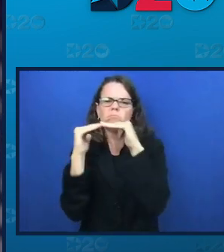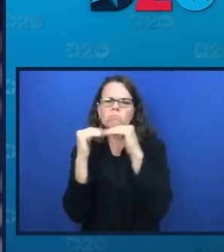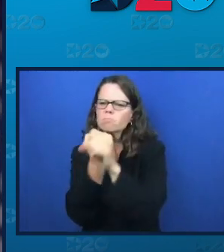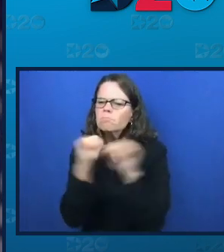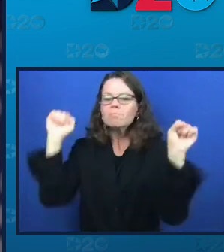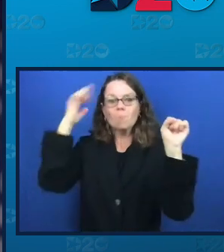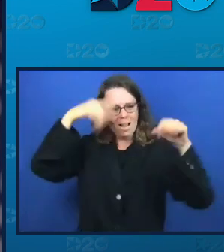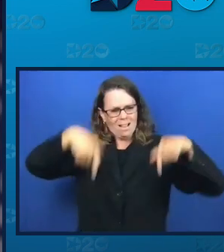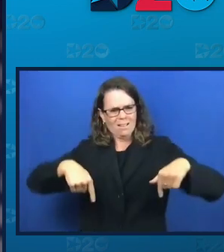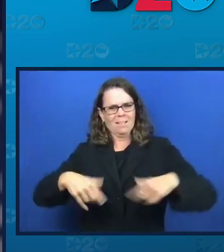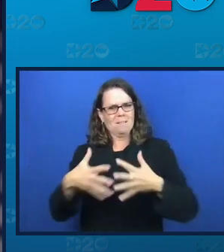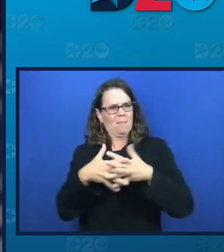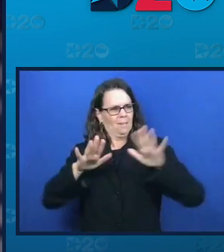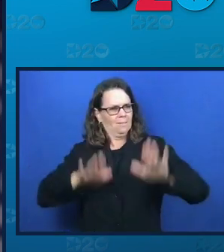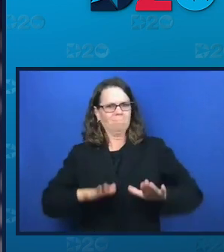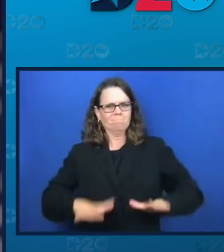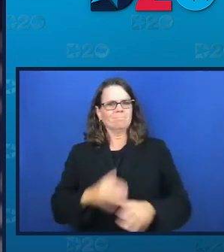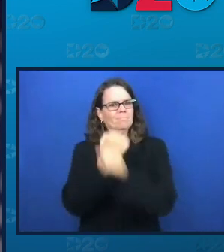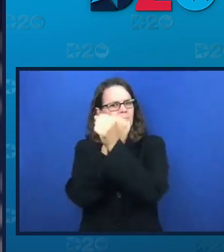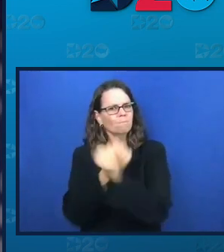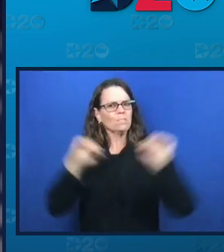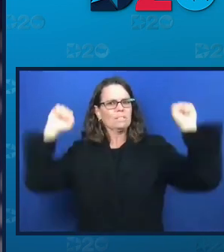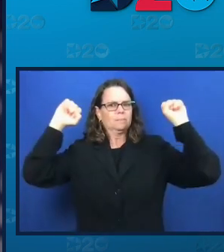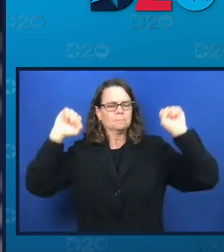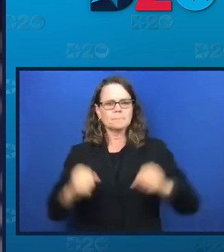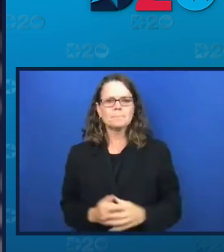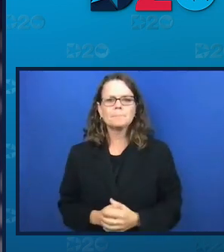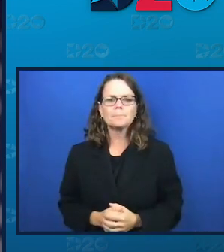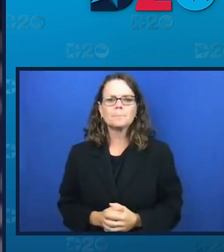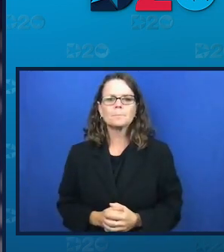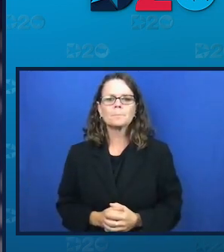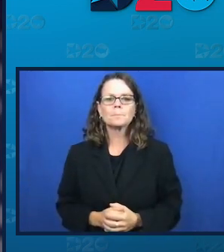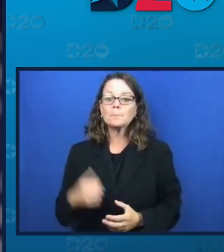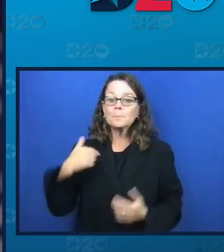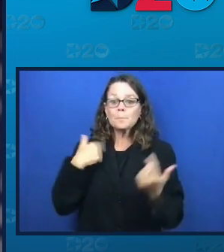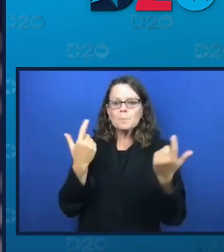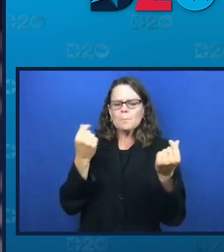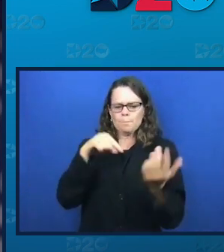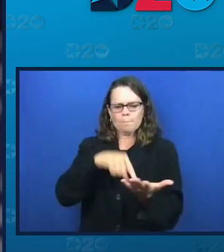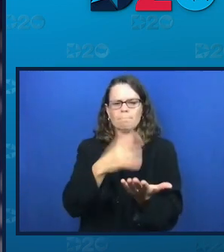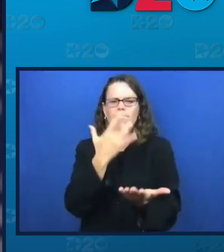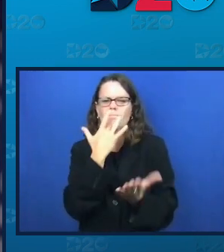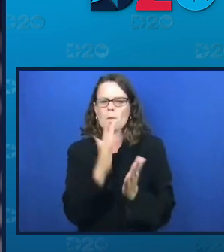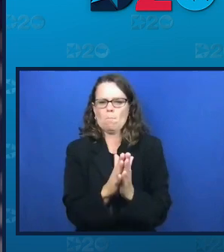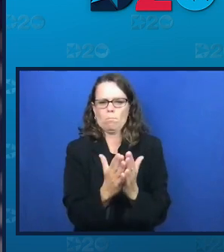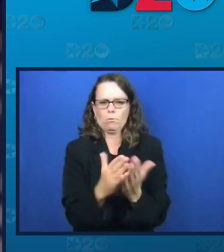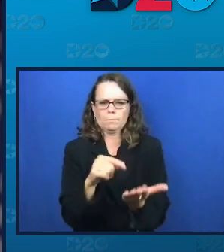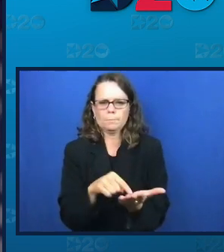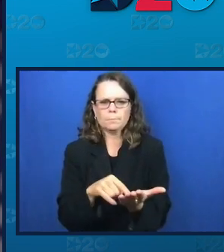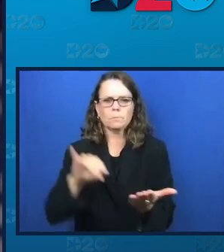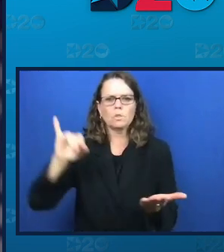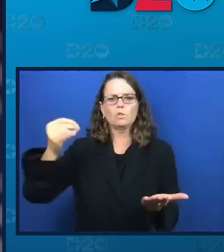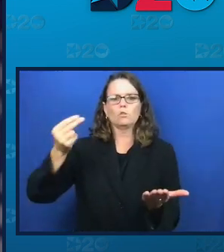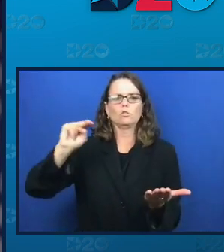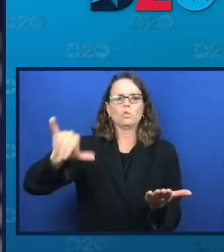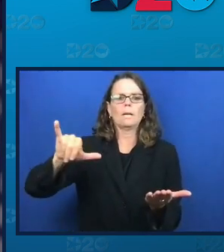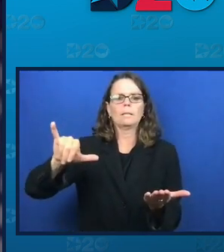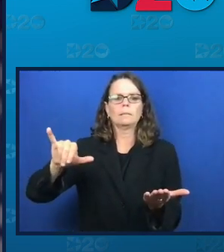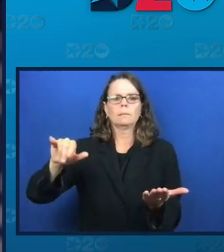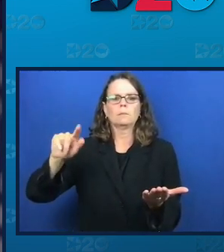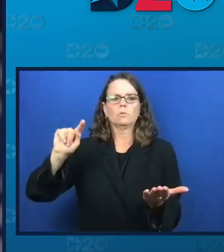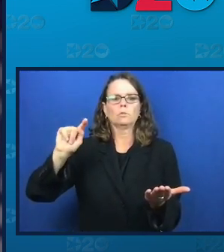boy who joins the Sons of Liberty at the dawn of the American Revolution. At the end of the book, Johnny stands on